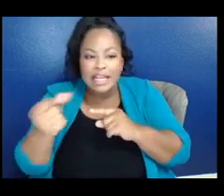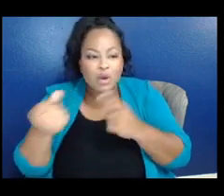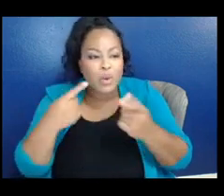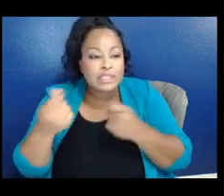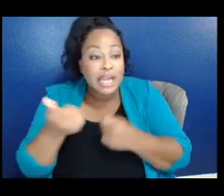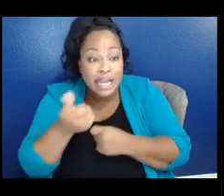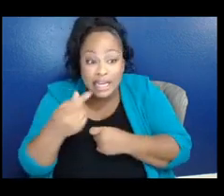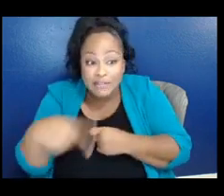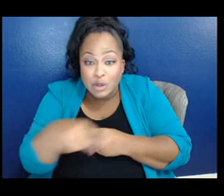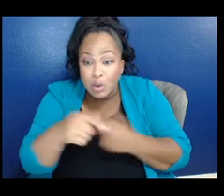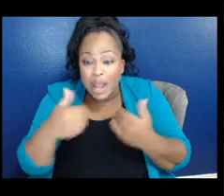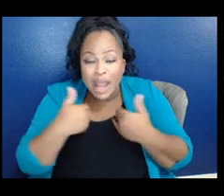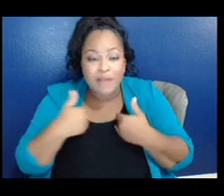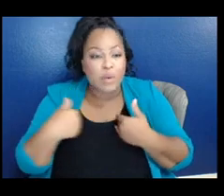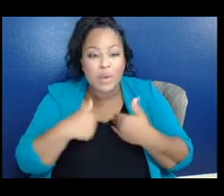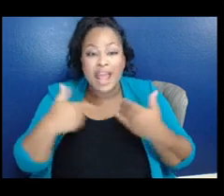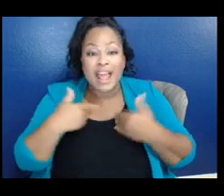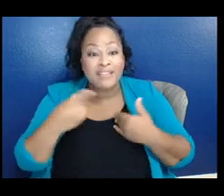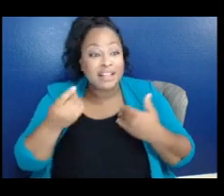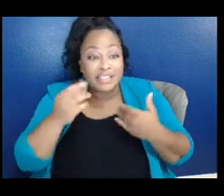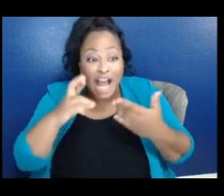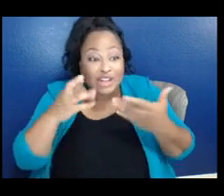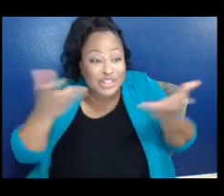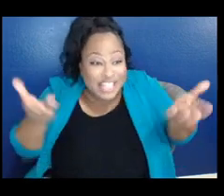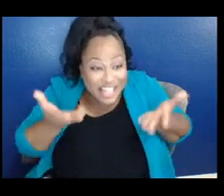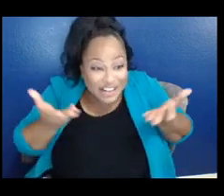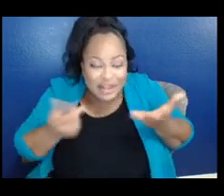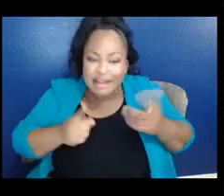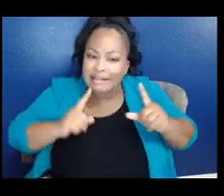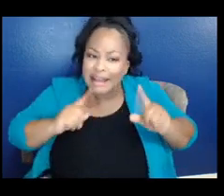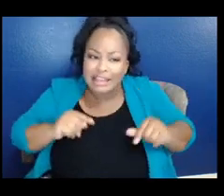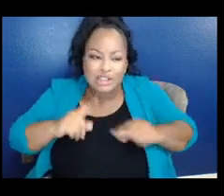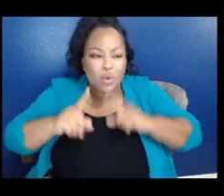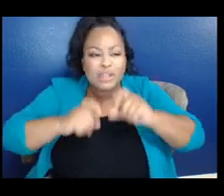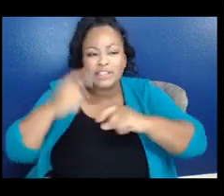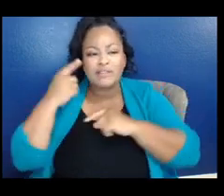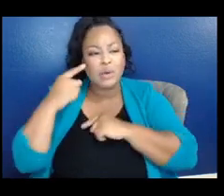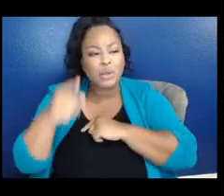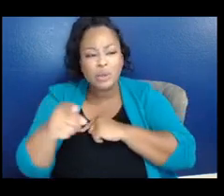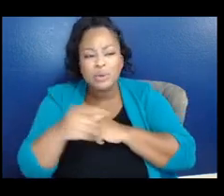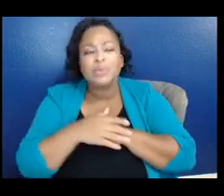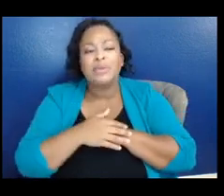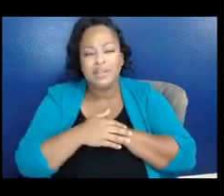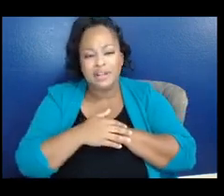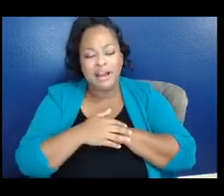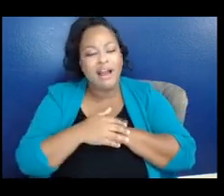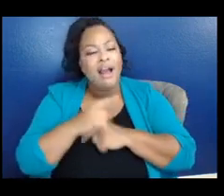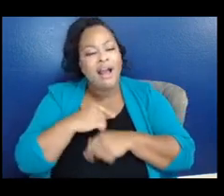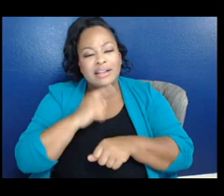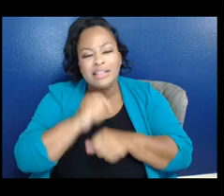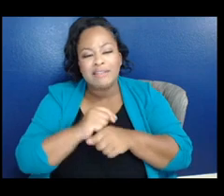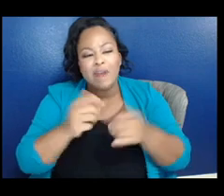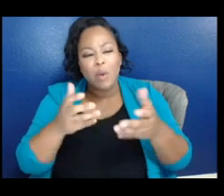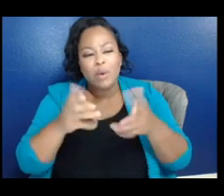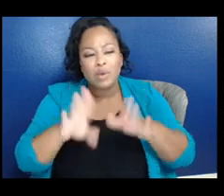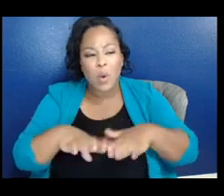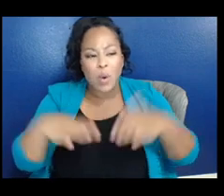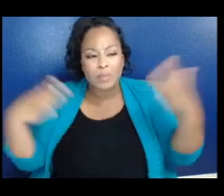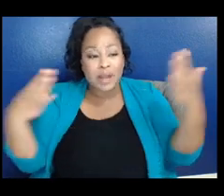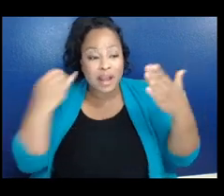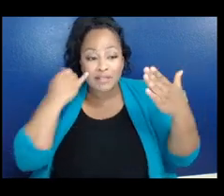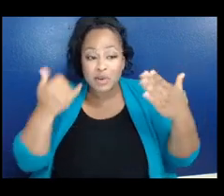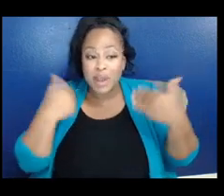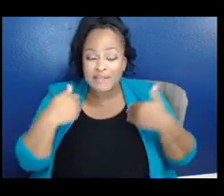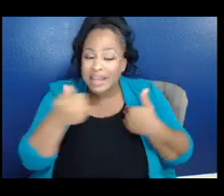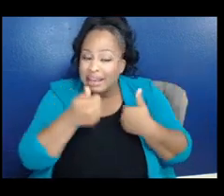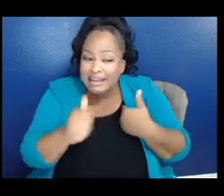any questions any of you have, we've got doctors here that can answer questions for you. I definitely want to open that